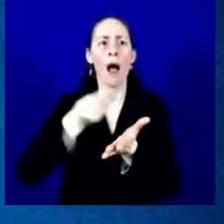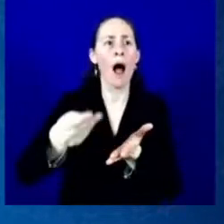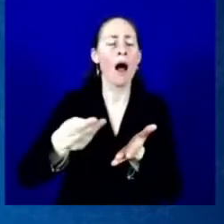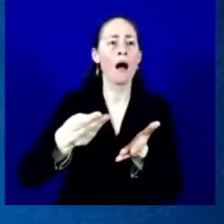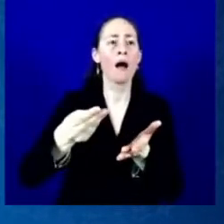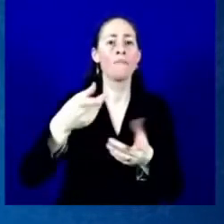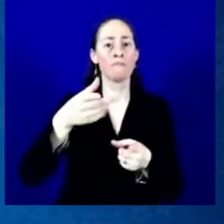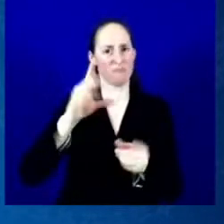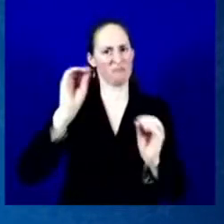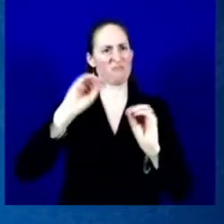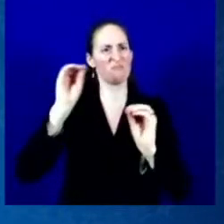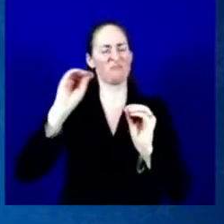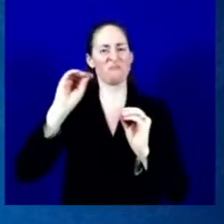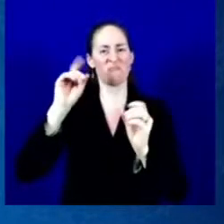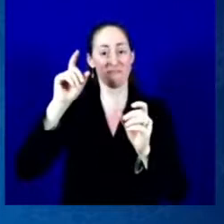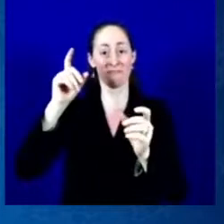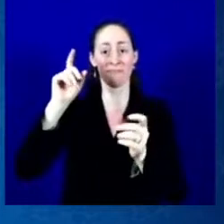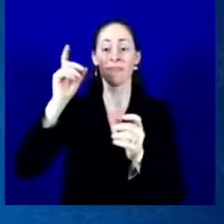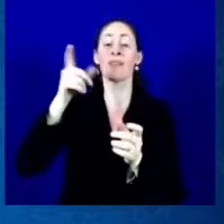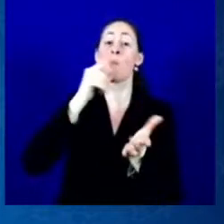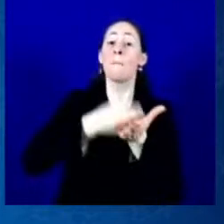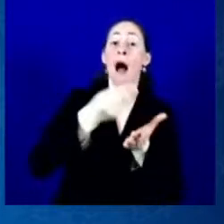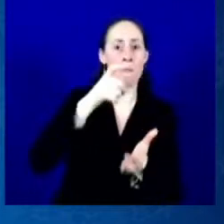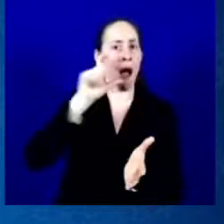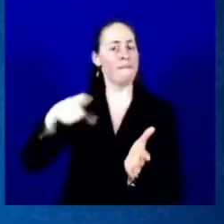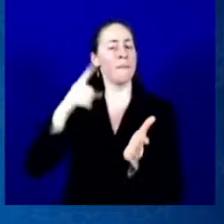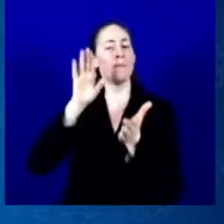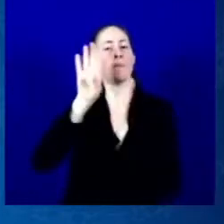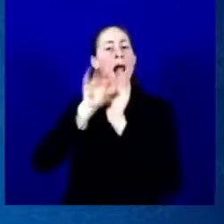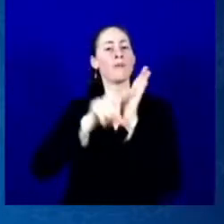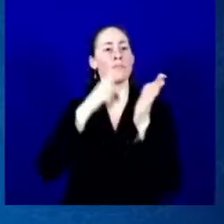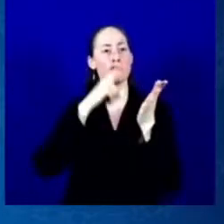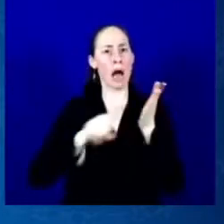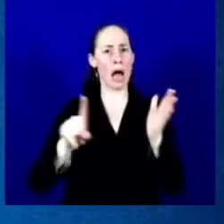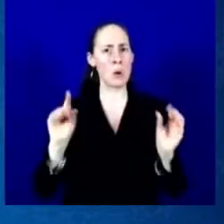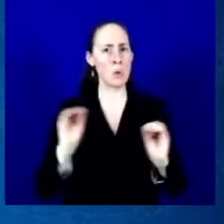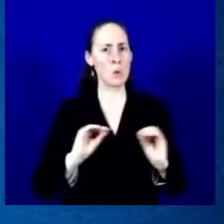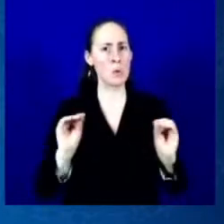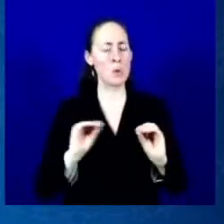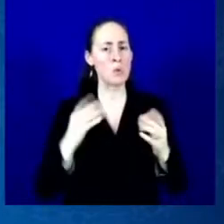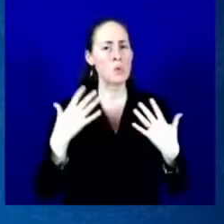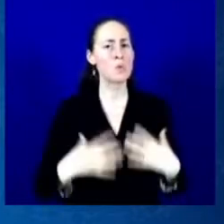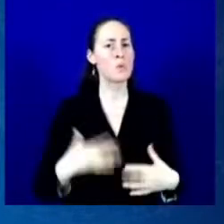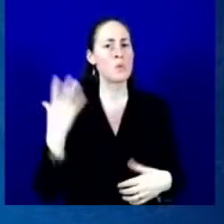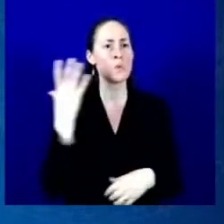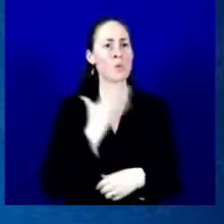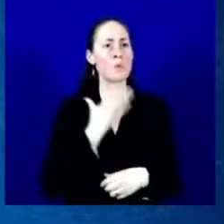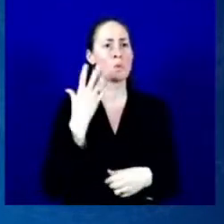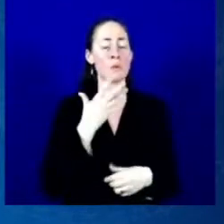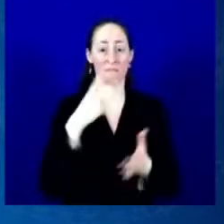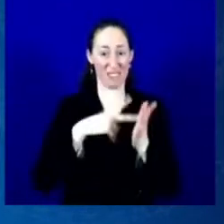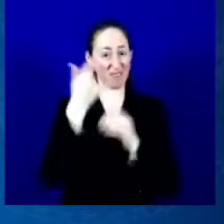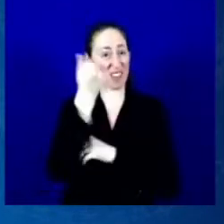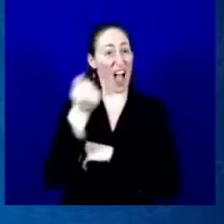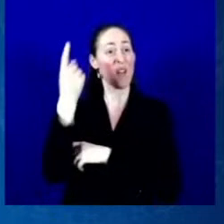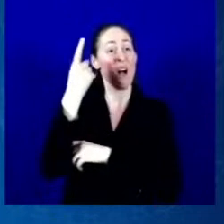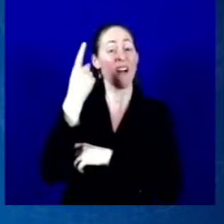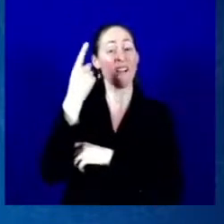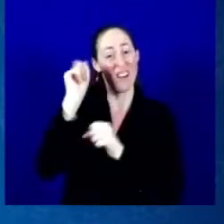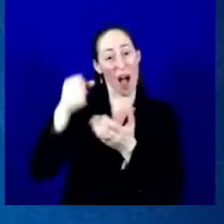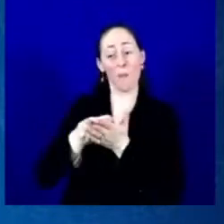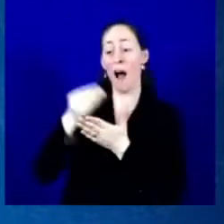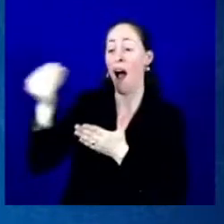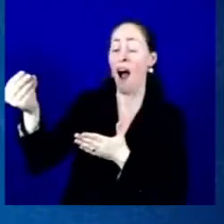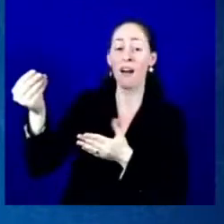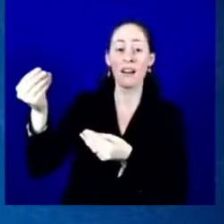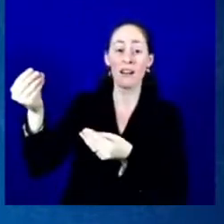Anyone, from a criminal or terrorist, could buy this kit and within 30 minutes have a weapon that's